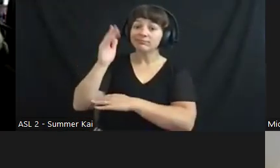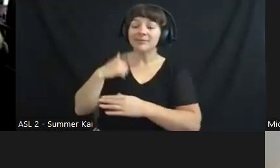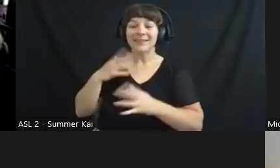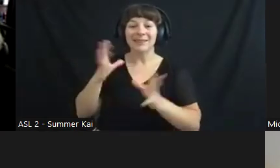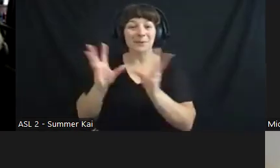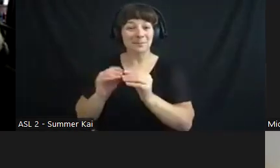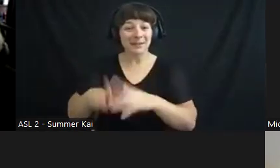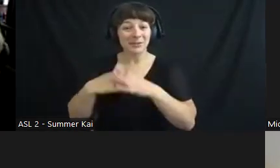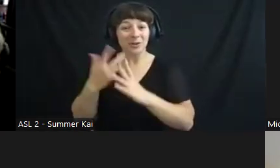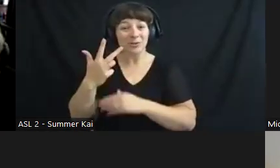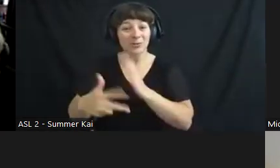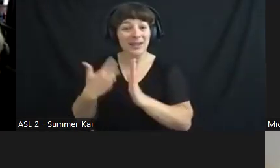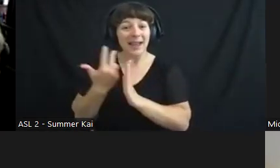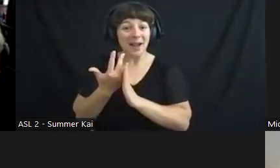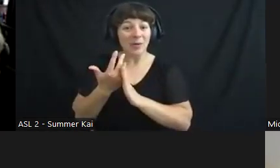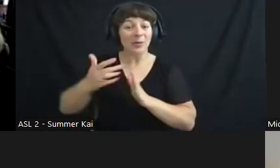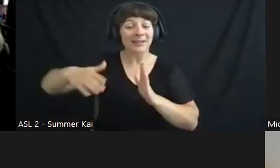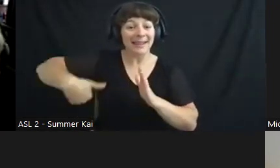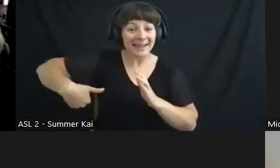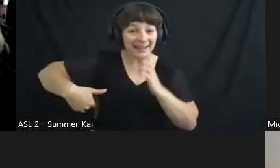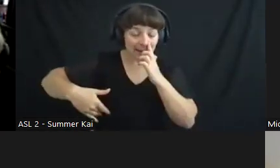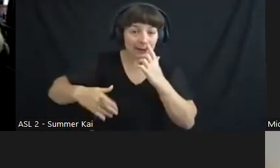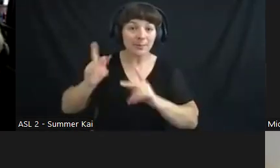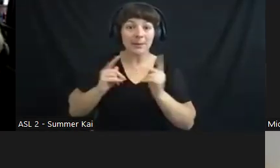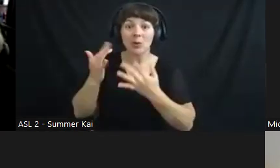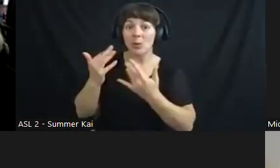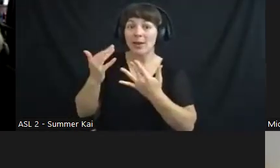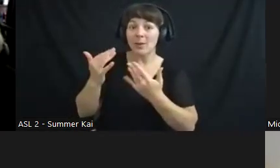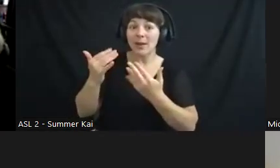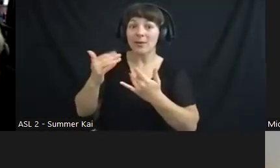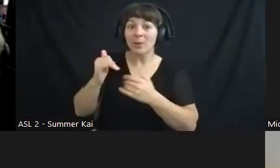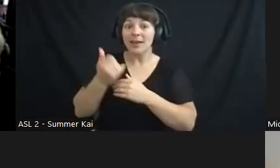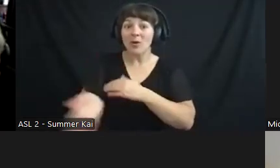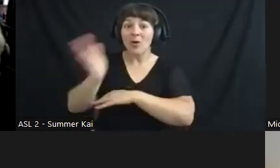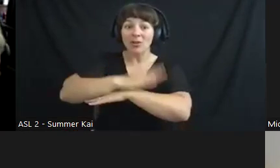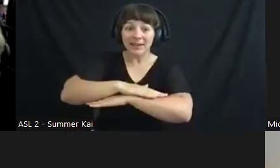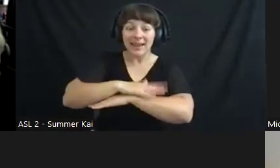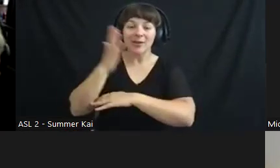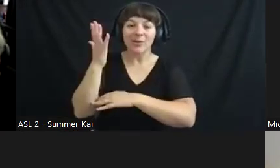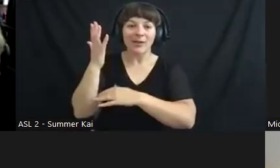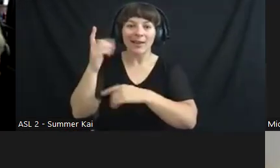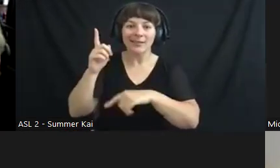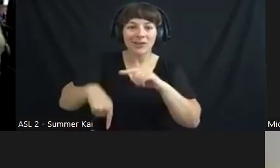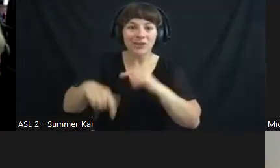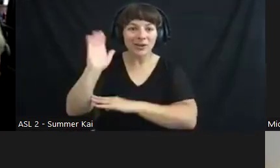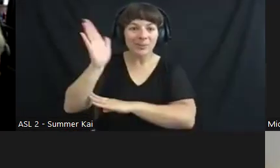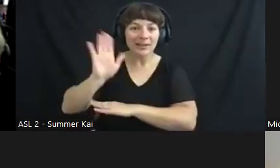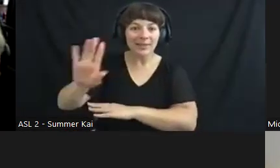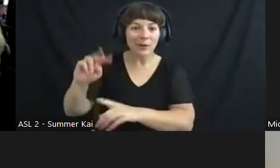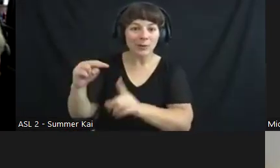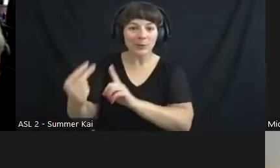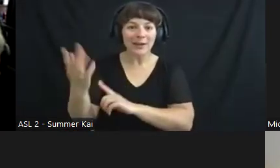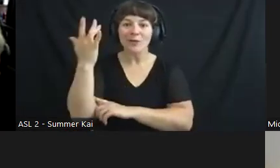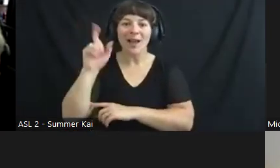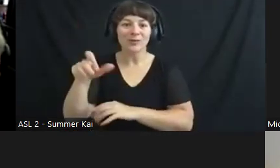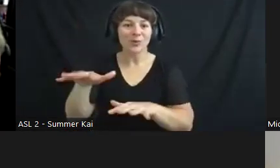late. And people who had been waiting there all day had to leave early to catch trains because that was their only form of transportation. So